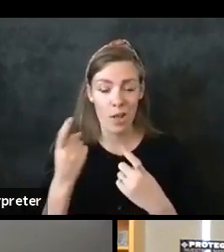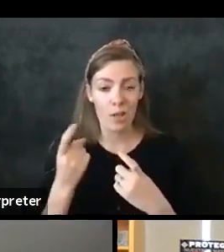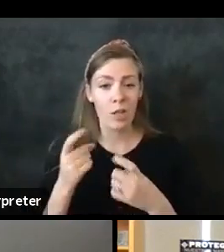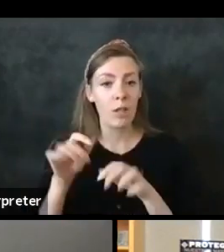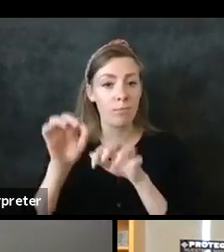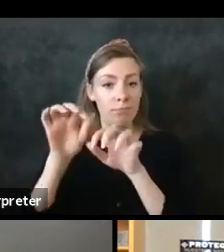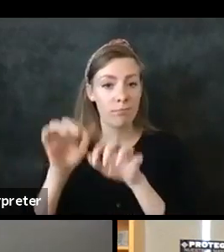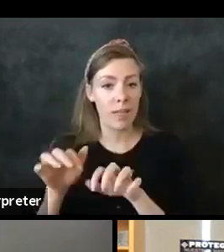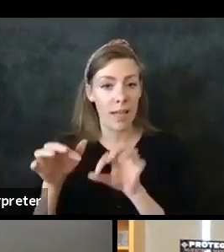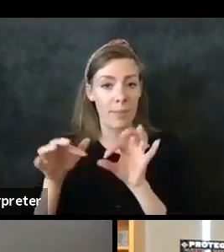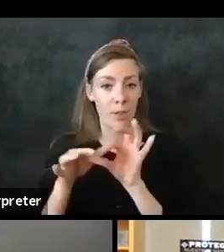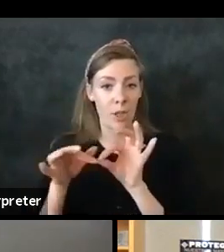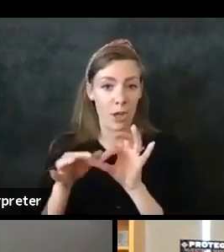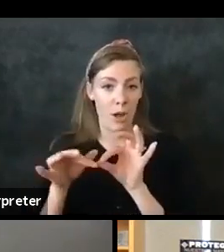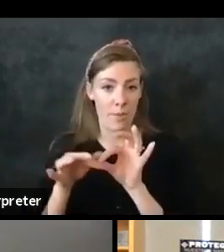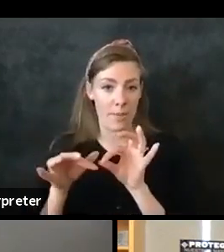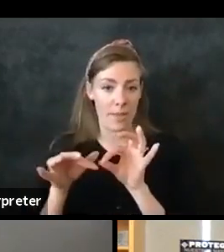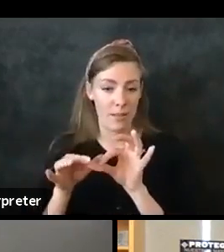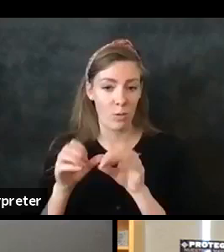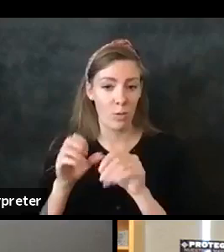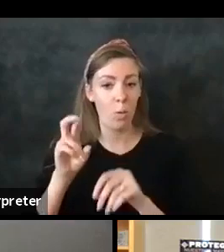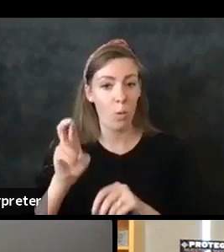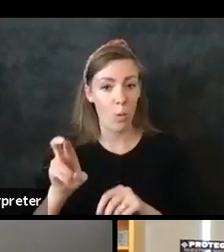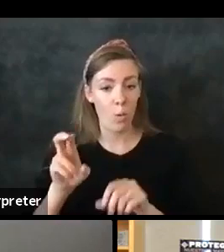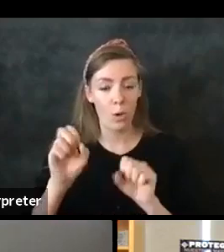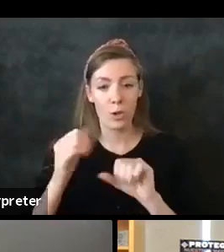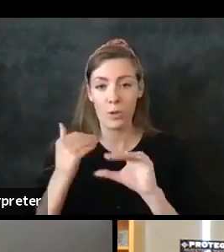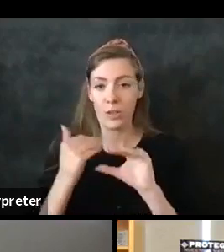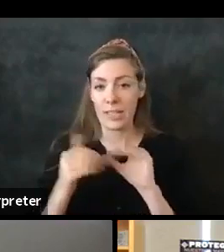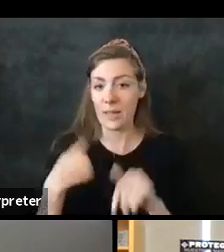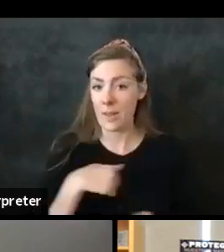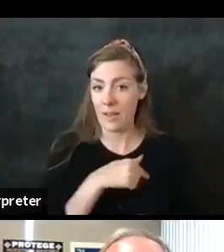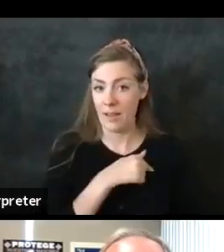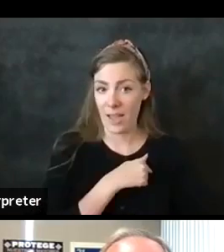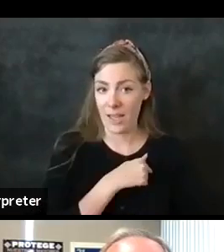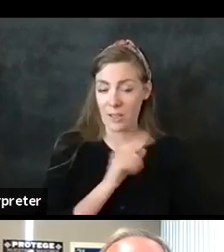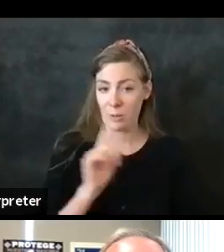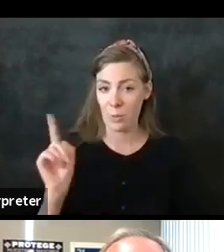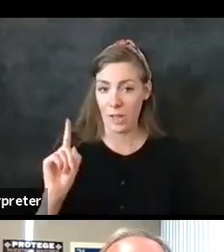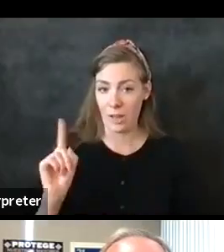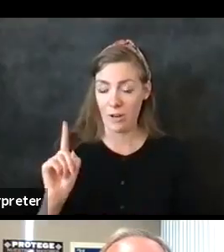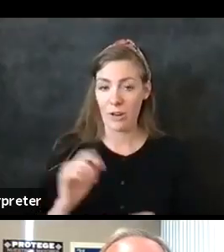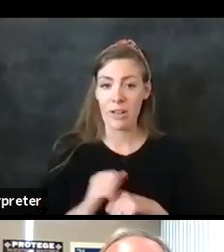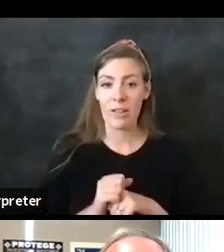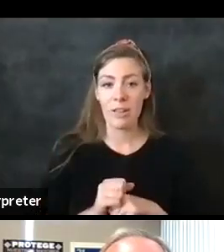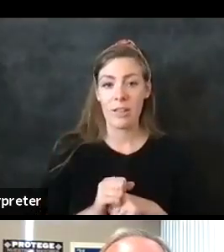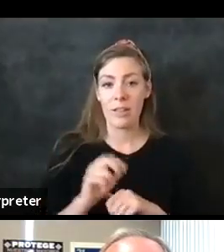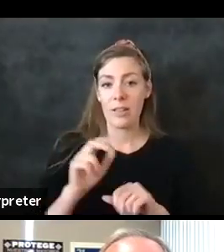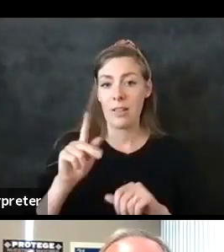the comments area or to email us at